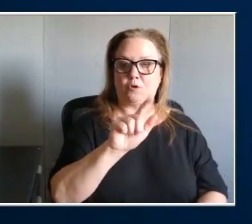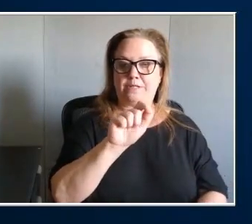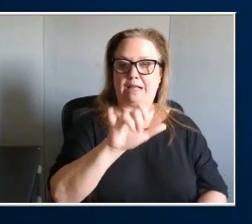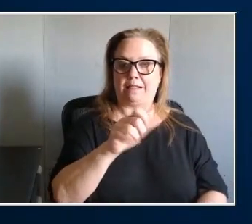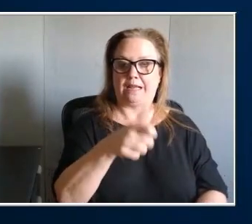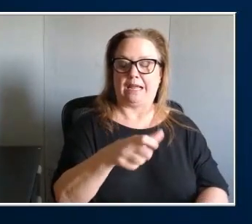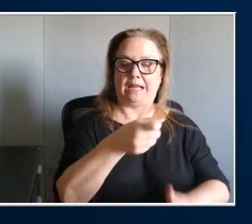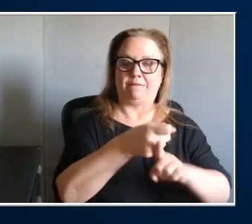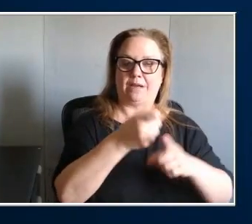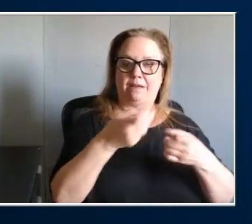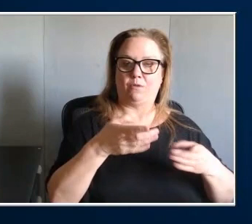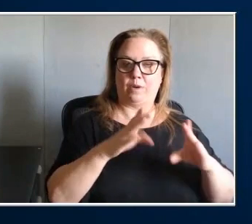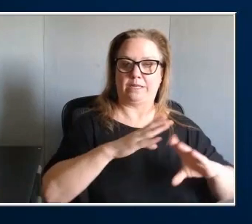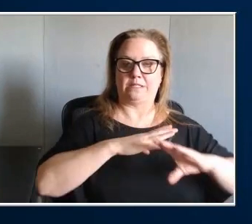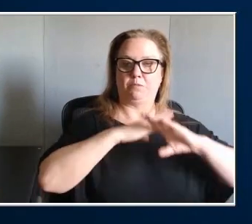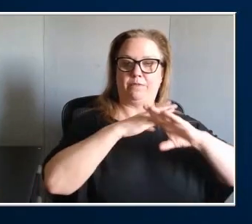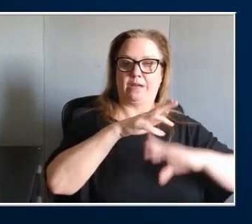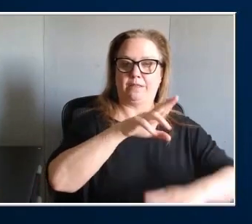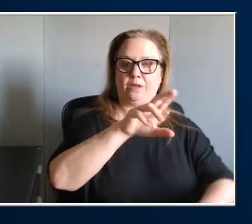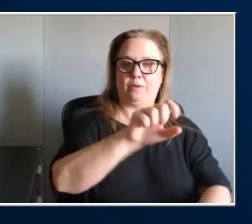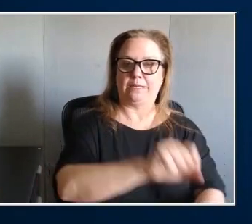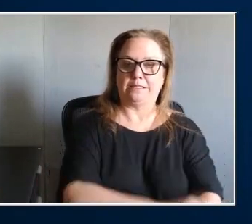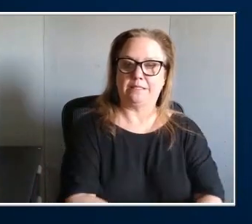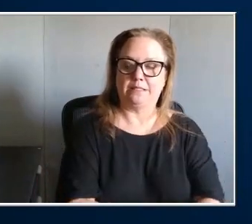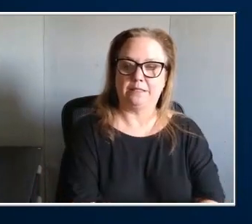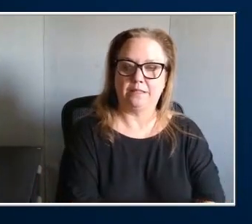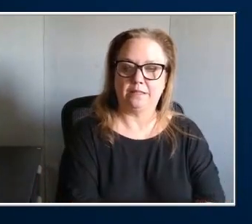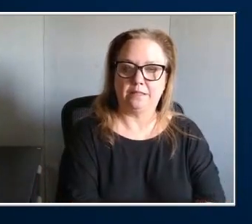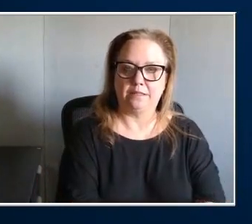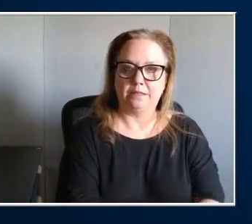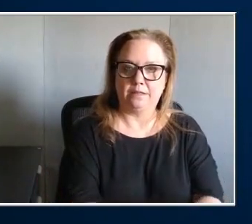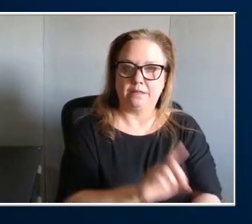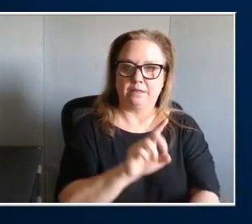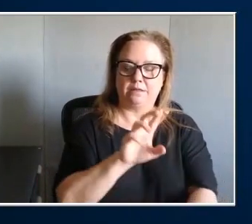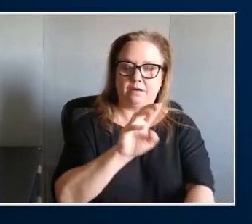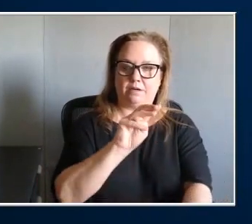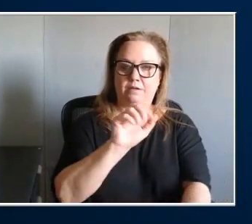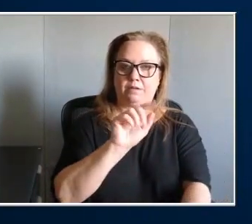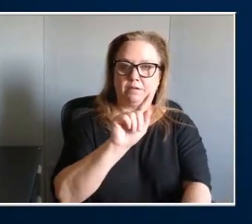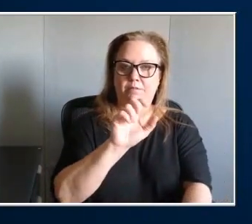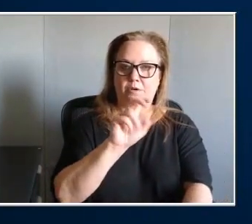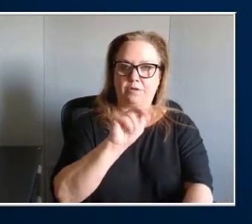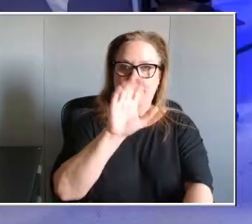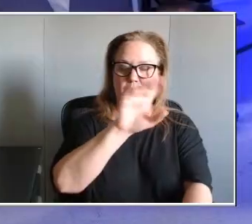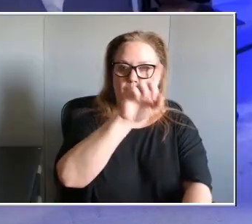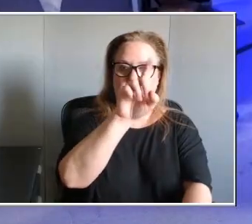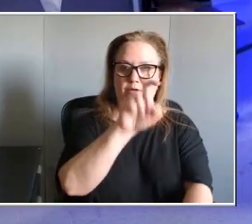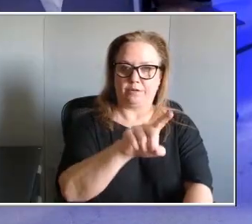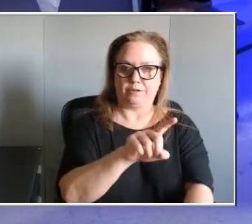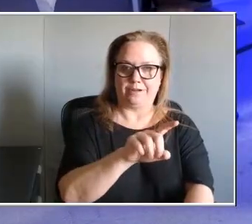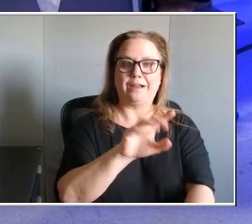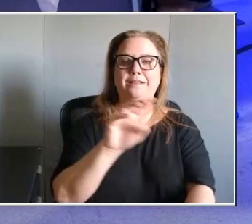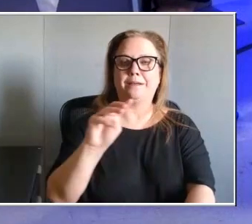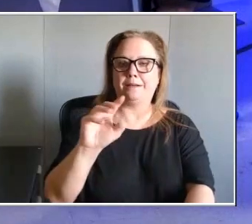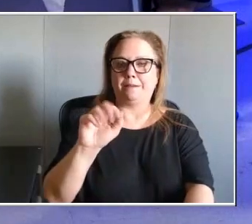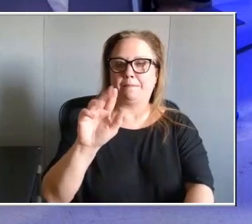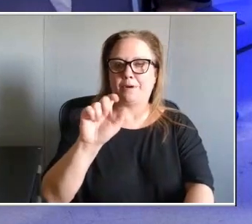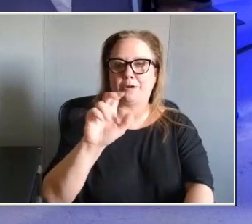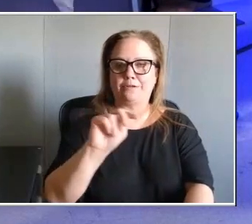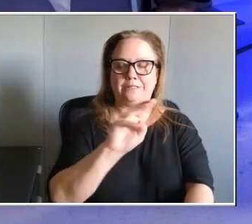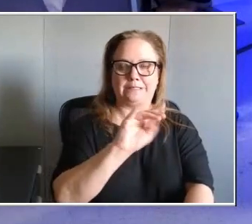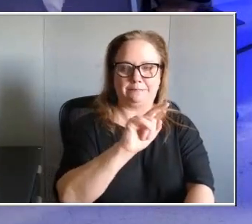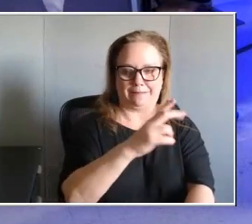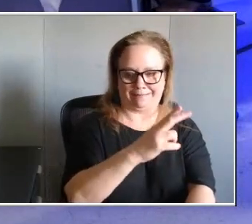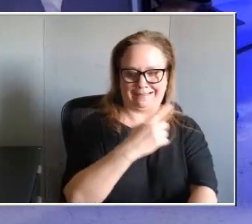effective ways to prevent it in the U.S.? Dr. Martin. Yeah, that's a great question. I got the Martin Smith thing right this time. I just want to point that out this